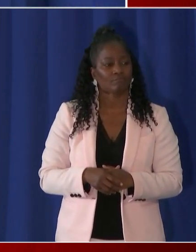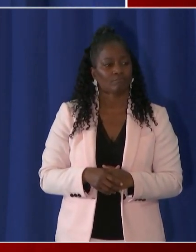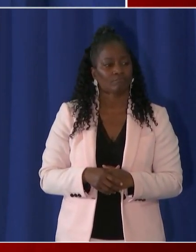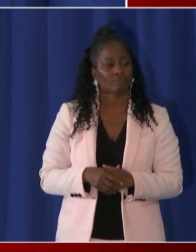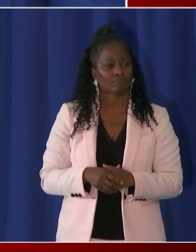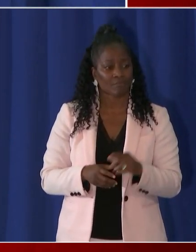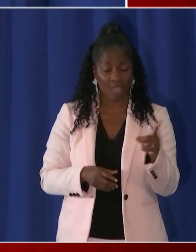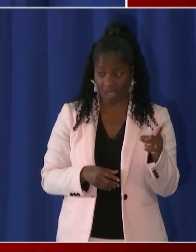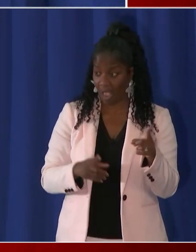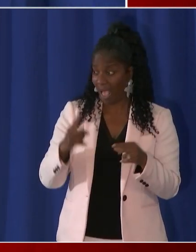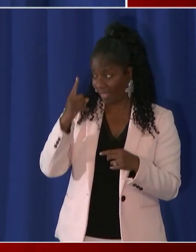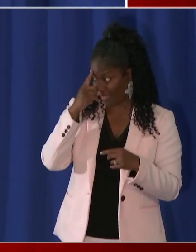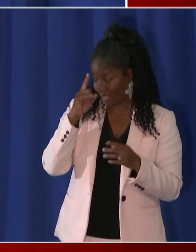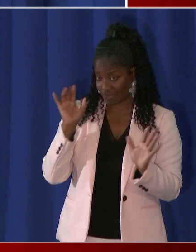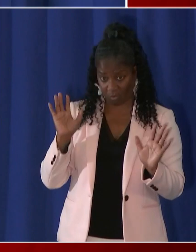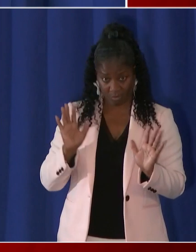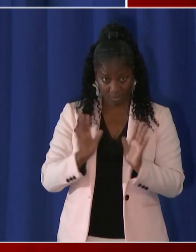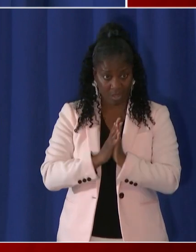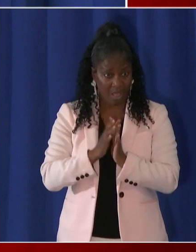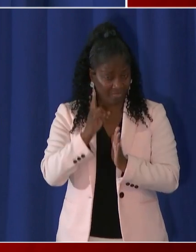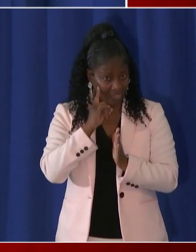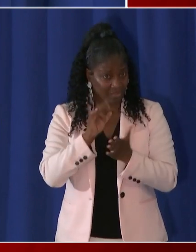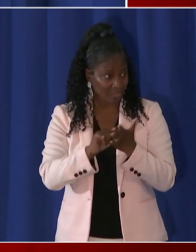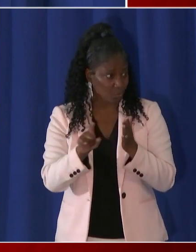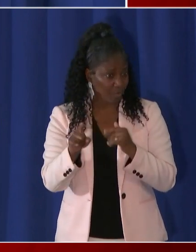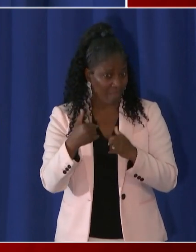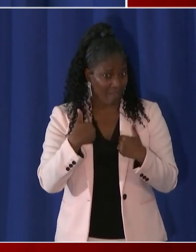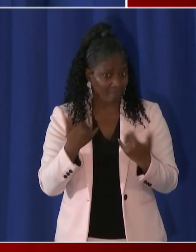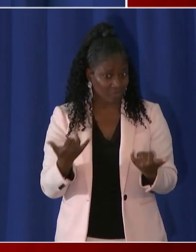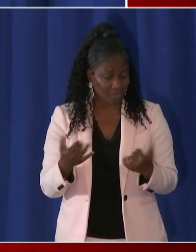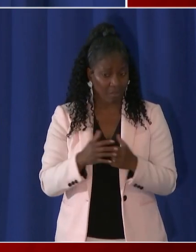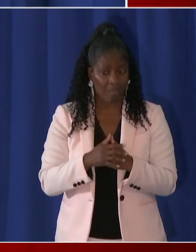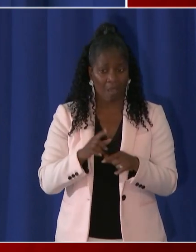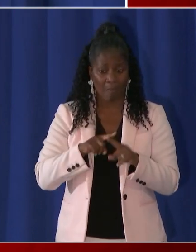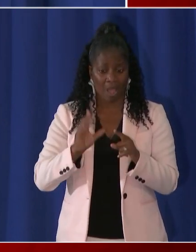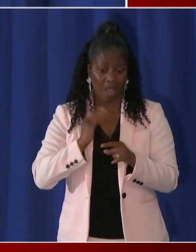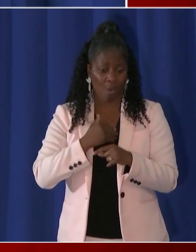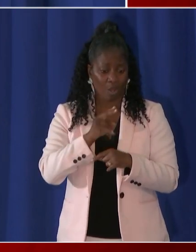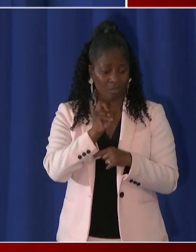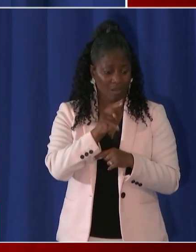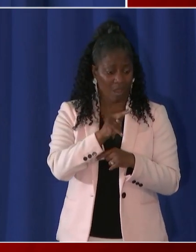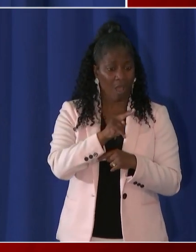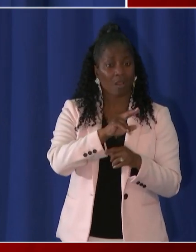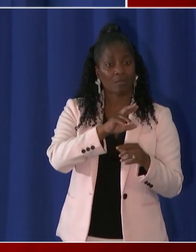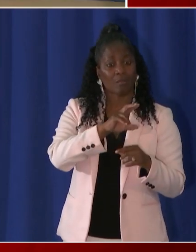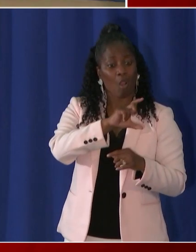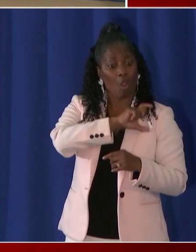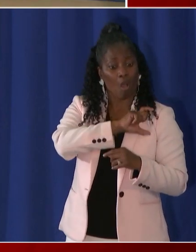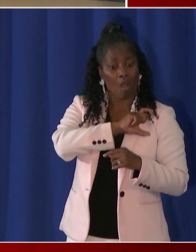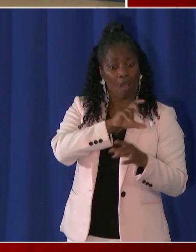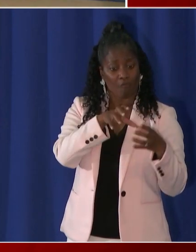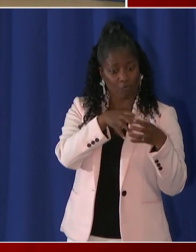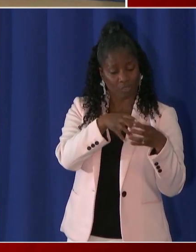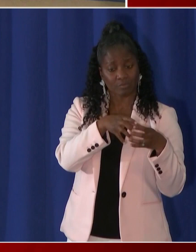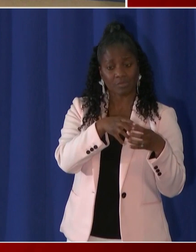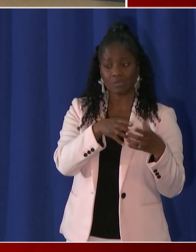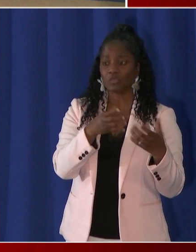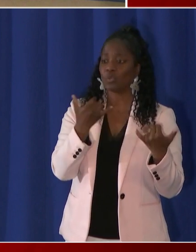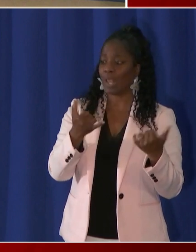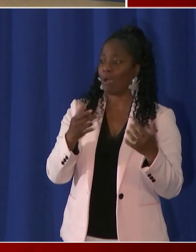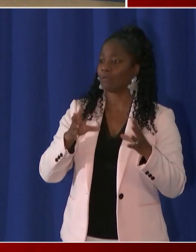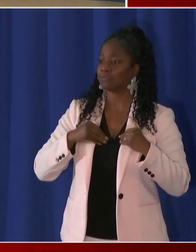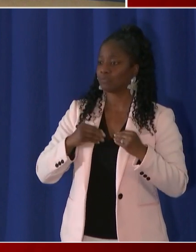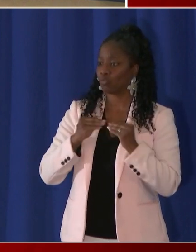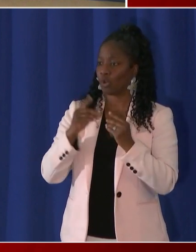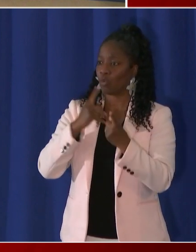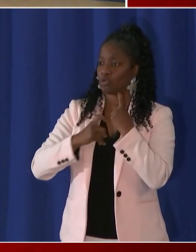Okay, so I think that's what we have today on our non-law enforcement efforts. So let's take some